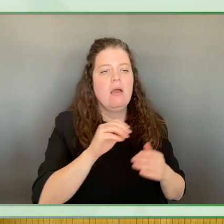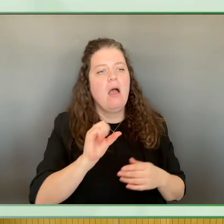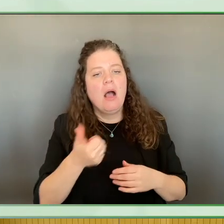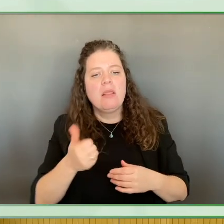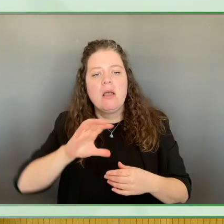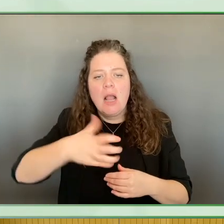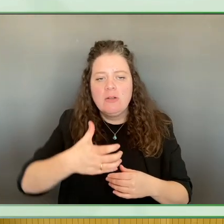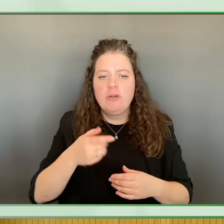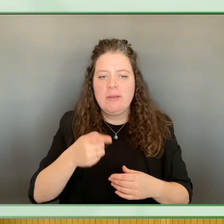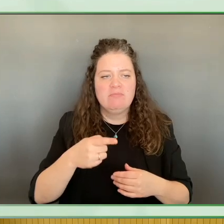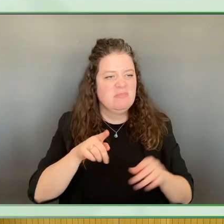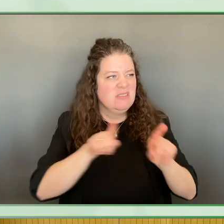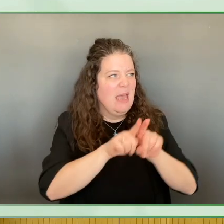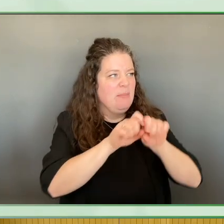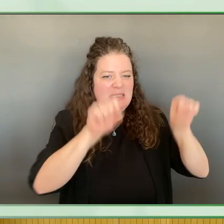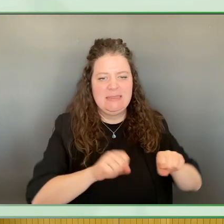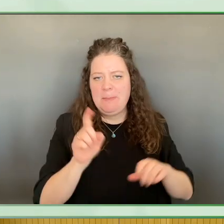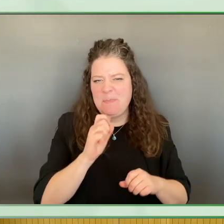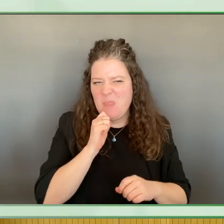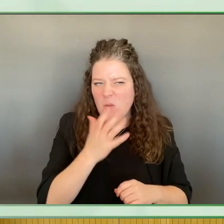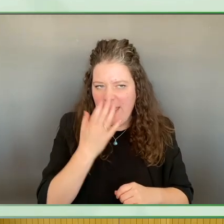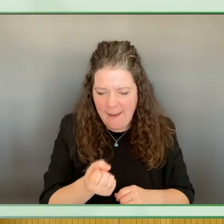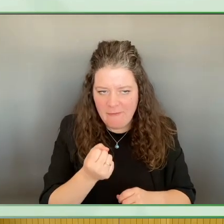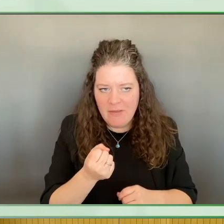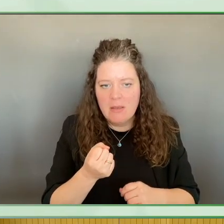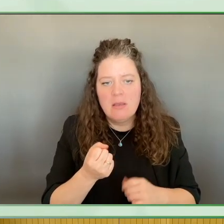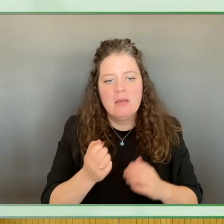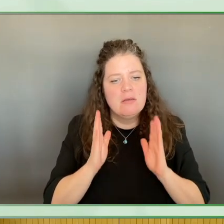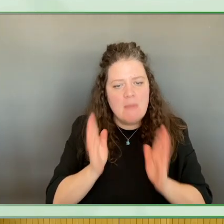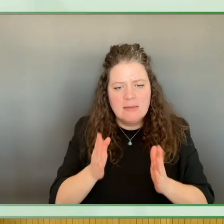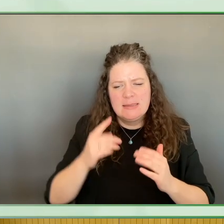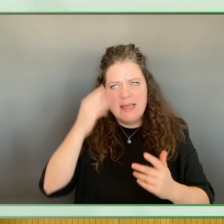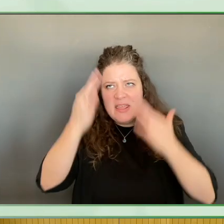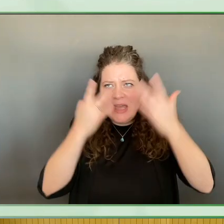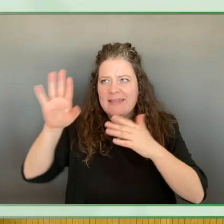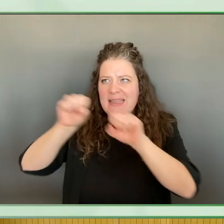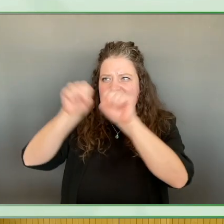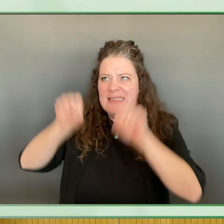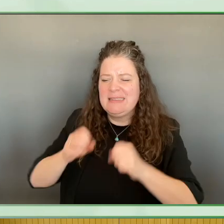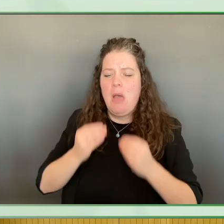they're not there, you have to innovate for those systems as well.